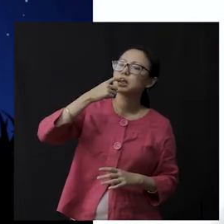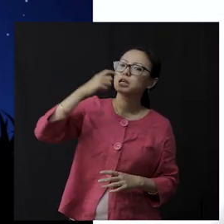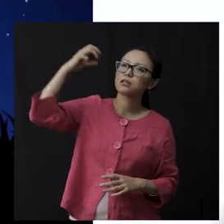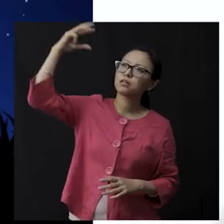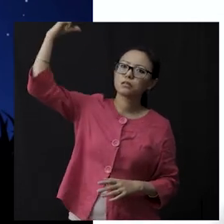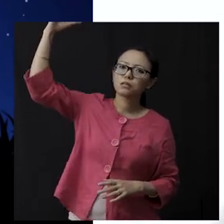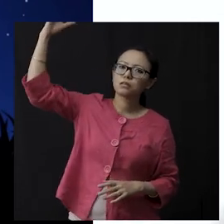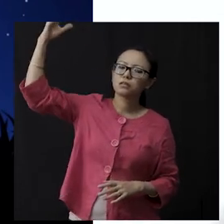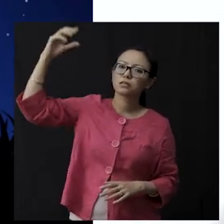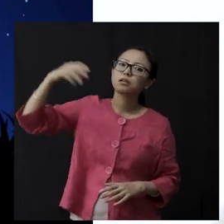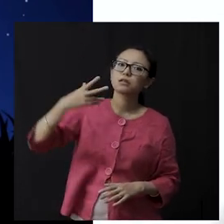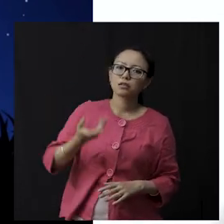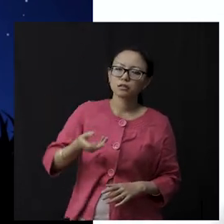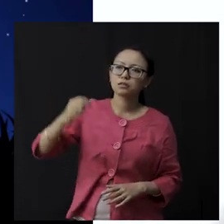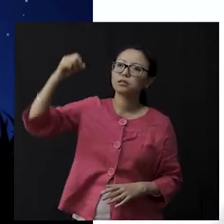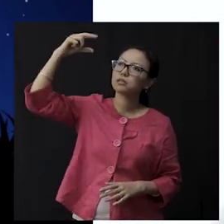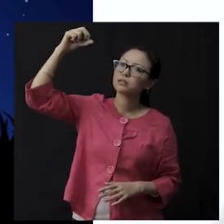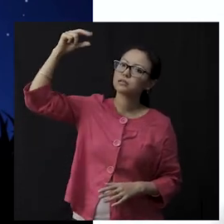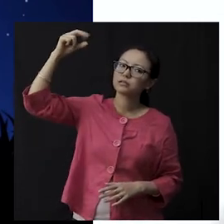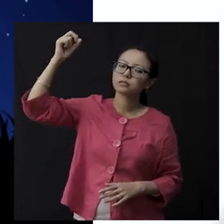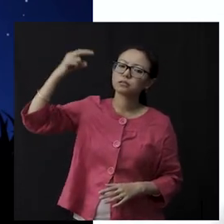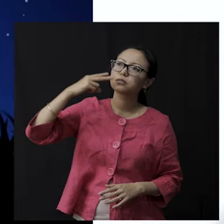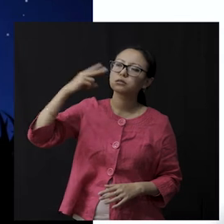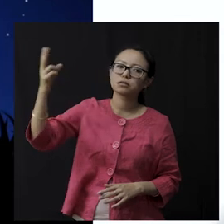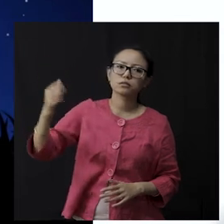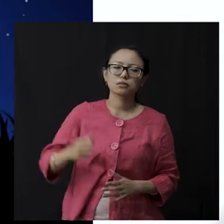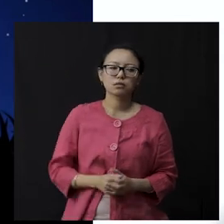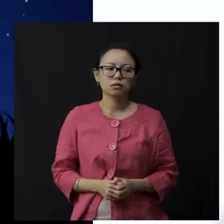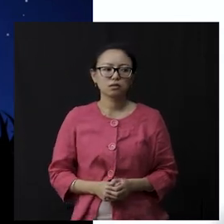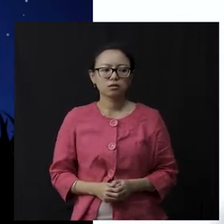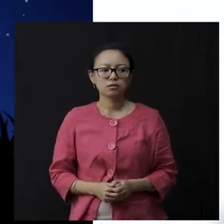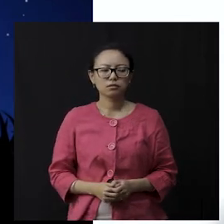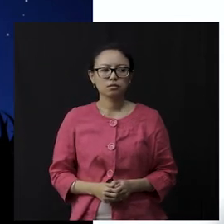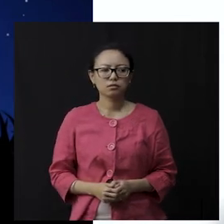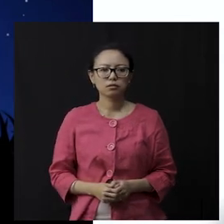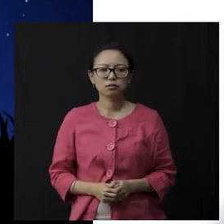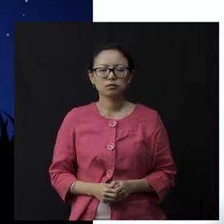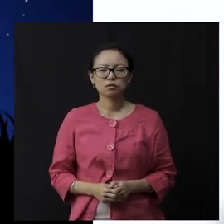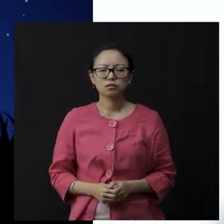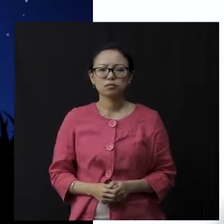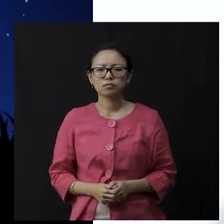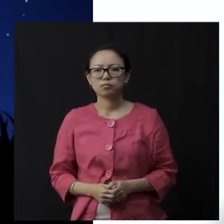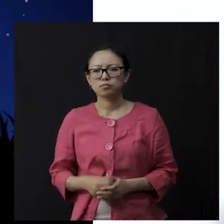moon and the stars. And at night,